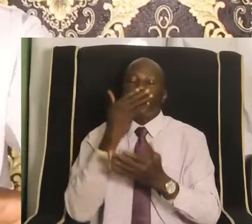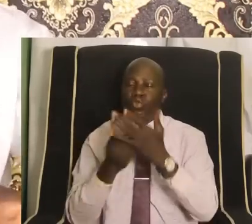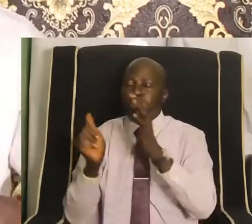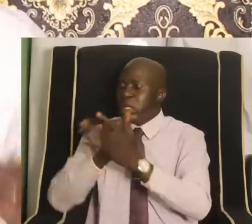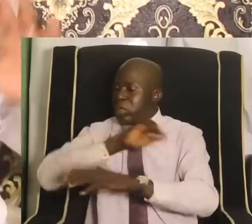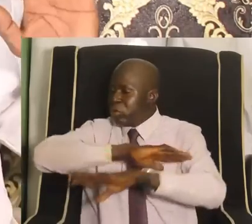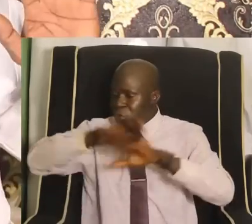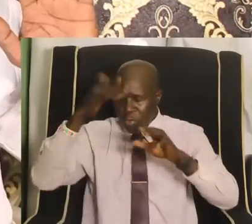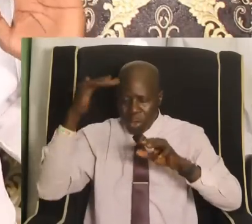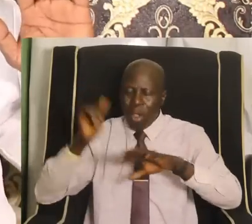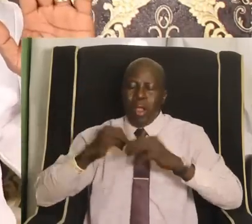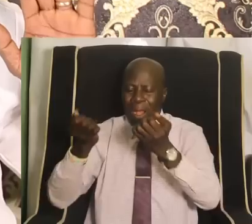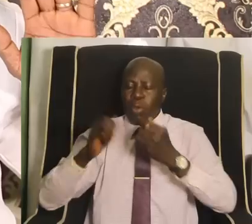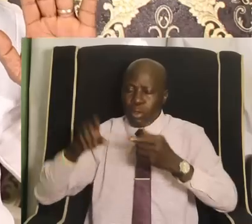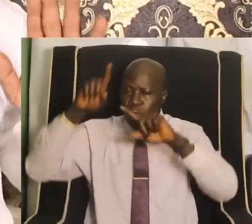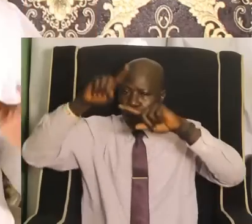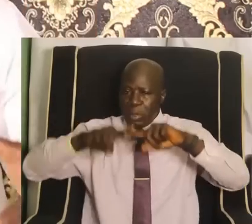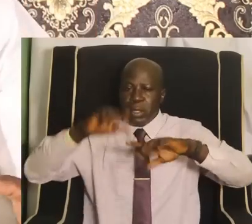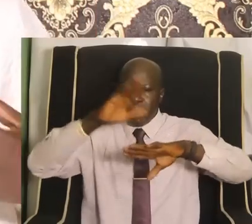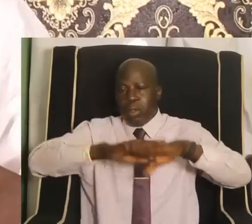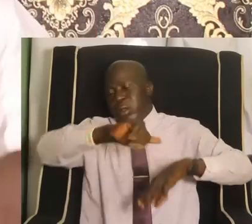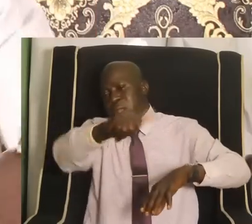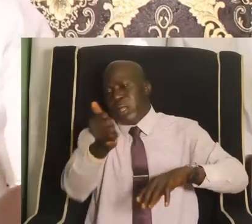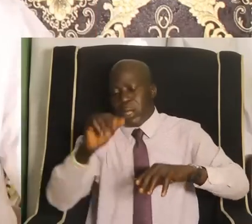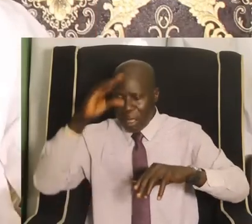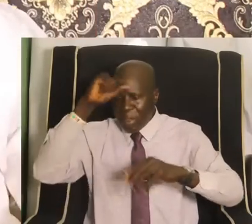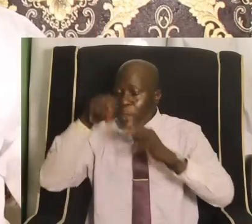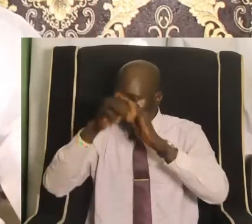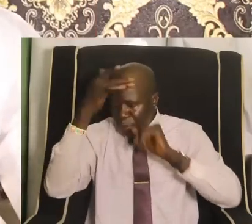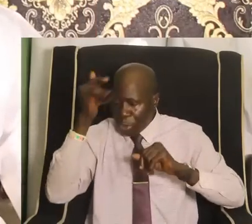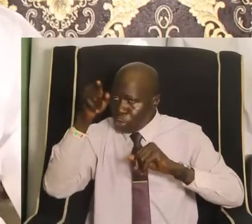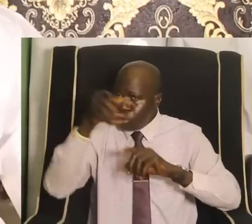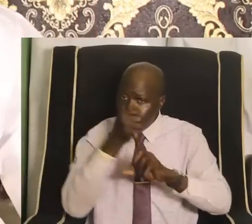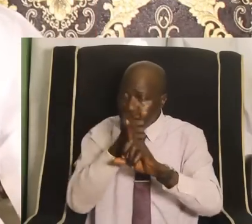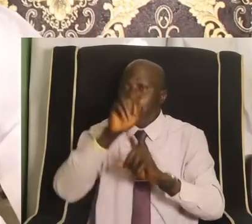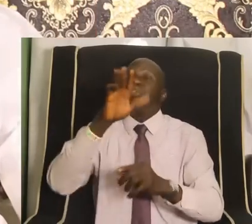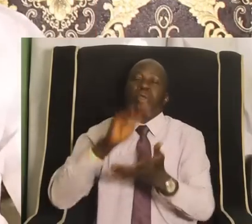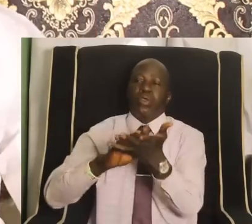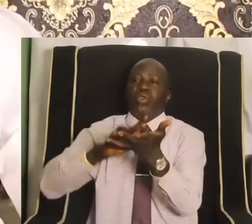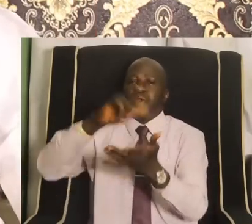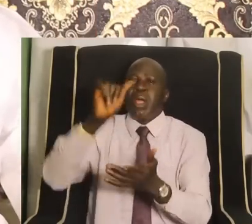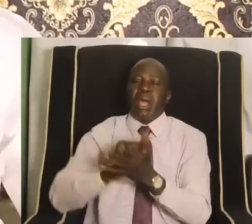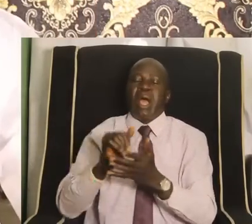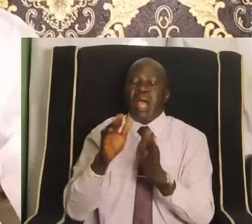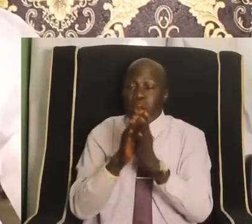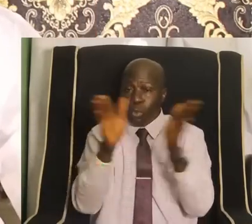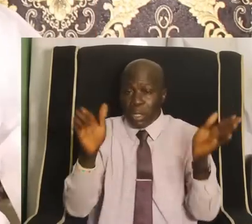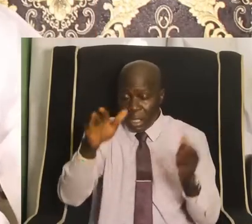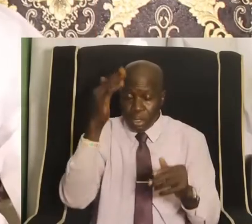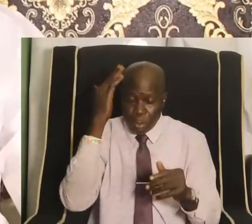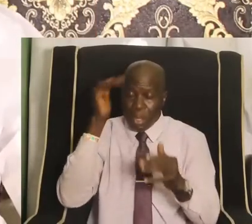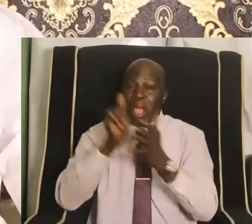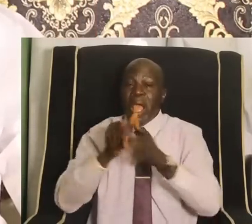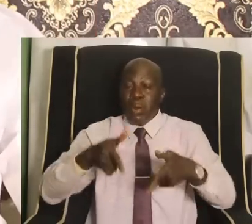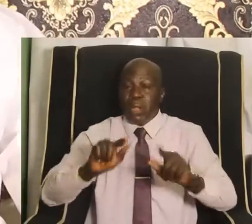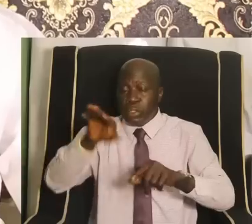any man. Oh, you know that's my son. No. Because you yourself are glory. I will enlighten you. I will